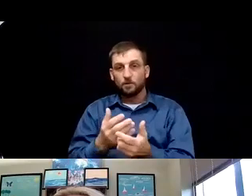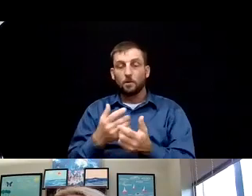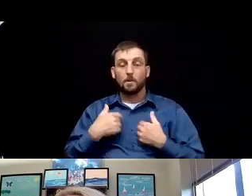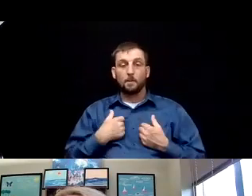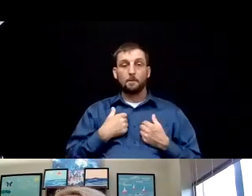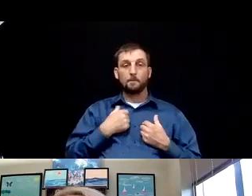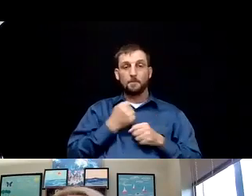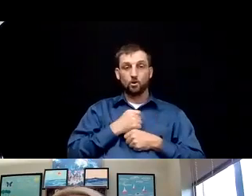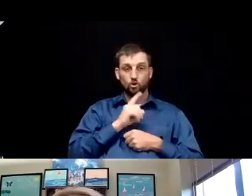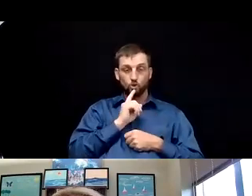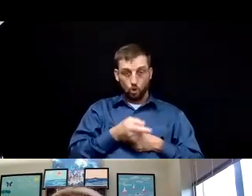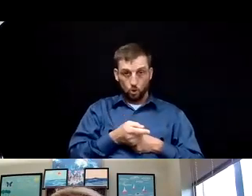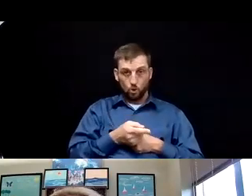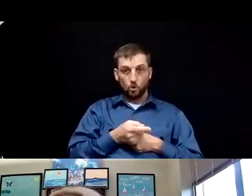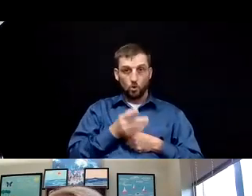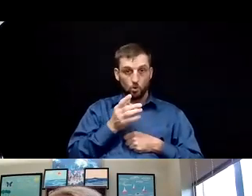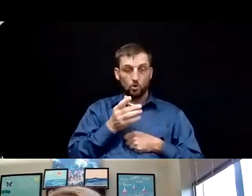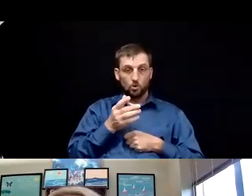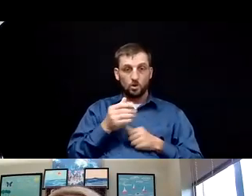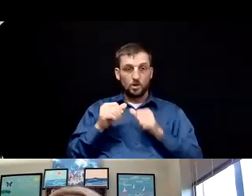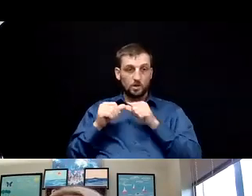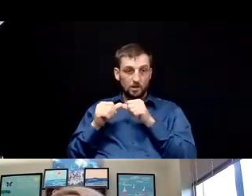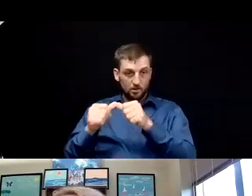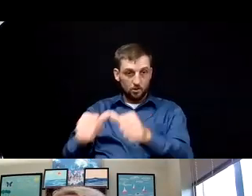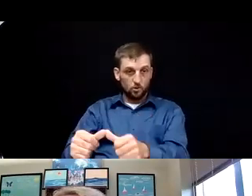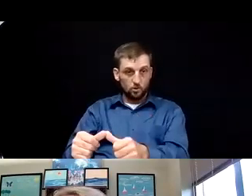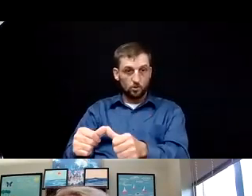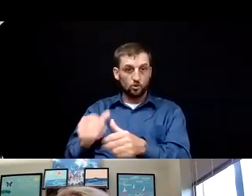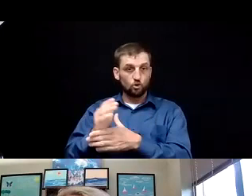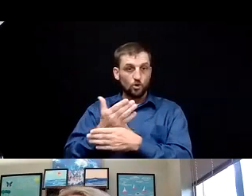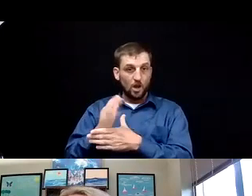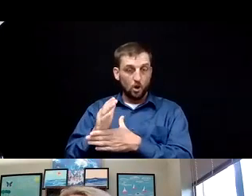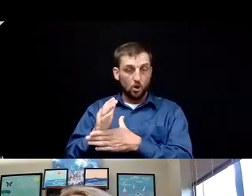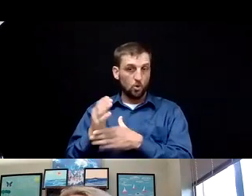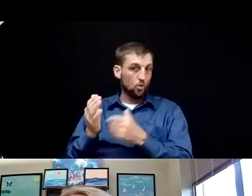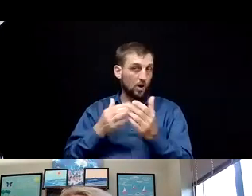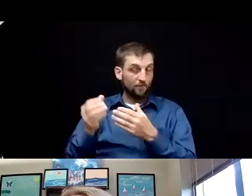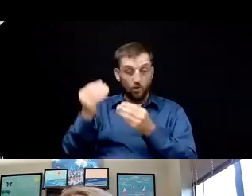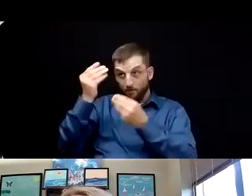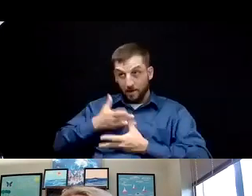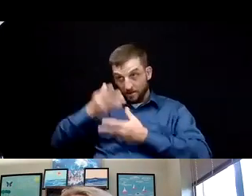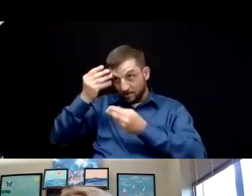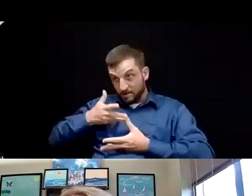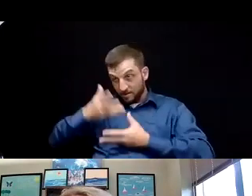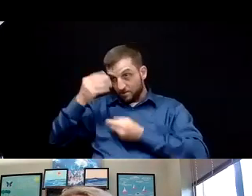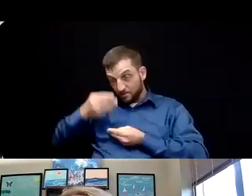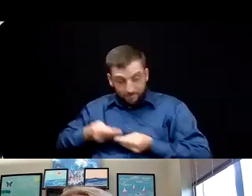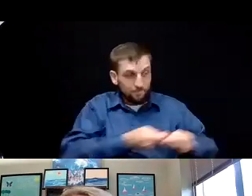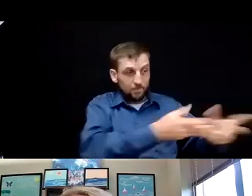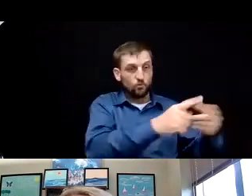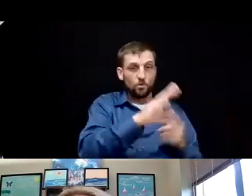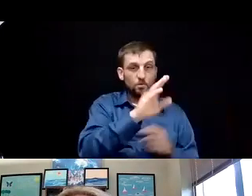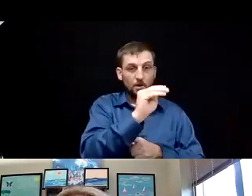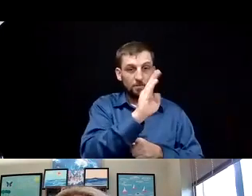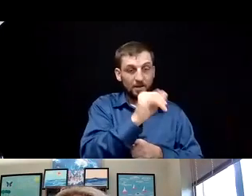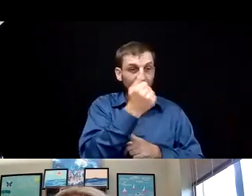sure that I continue to share that information with Bambi for any of you who might be interested in having those